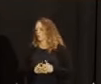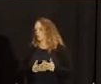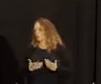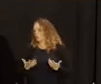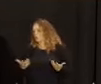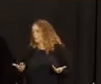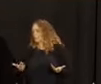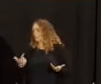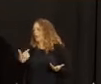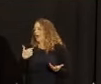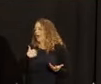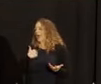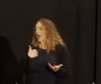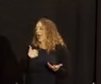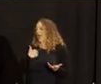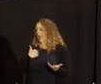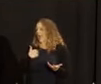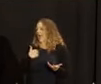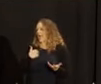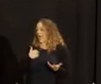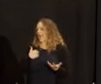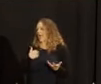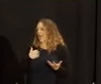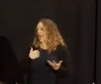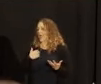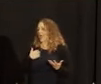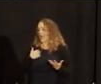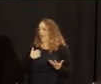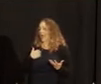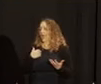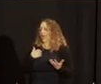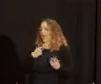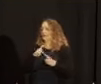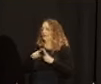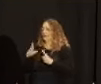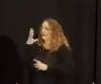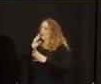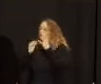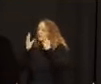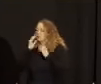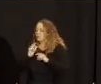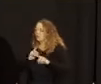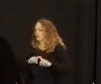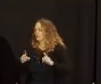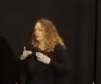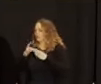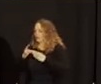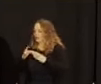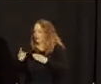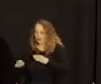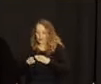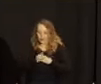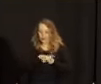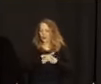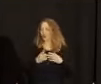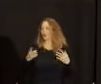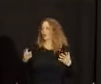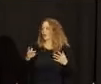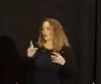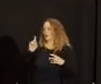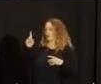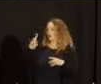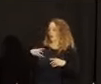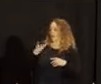when I am in a lot of spaces with other leaders, and I call it the Washington,